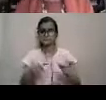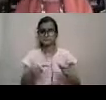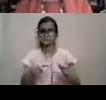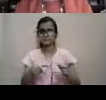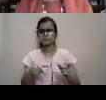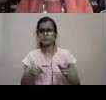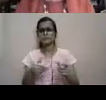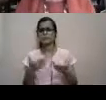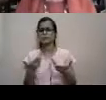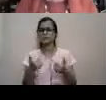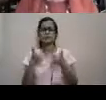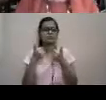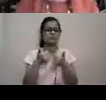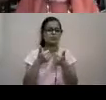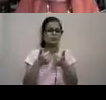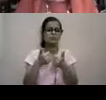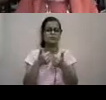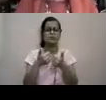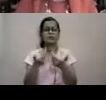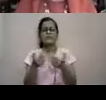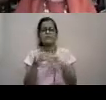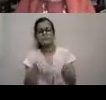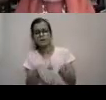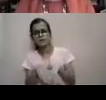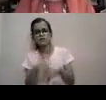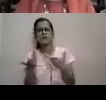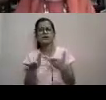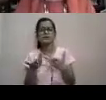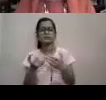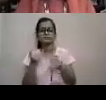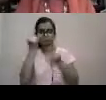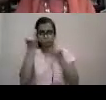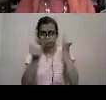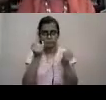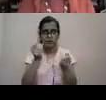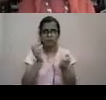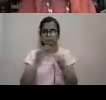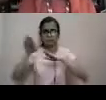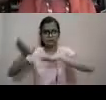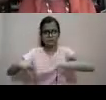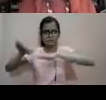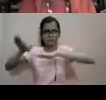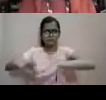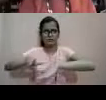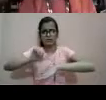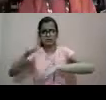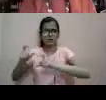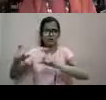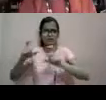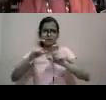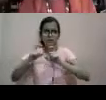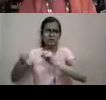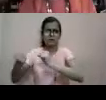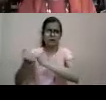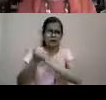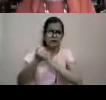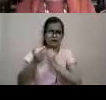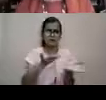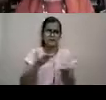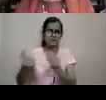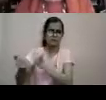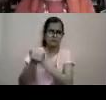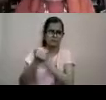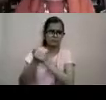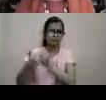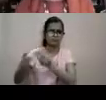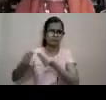however good passivity and the creation of dependency may be for the careers of service providers, it is bad news